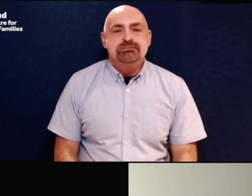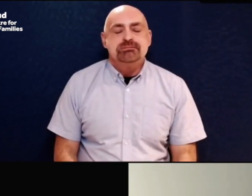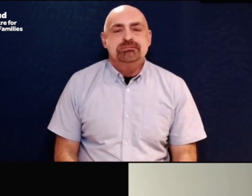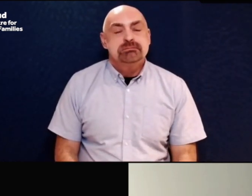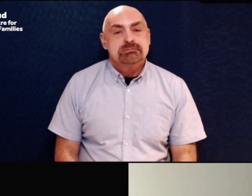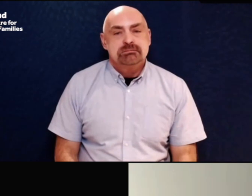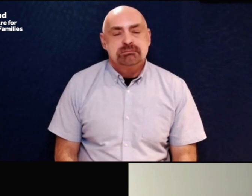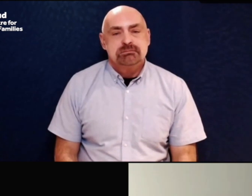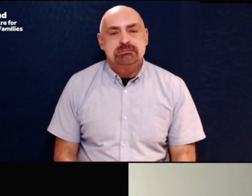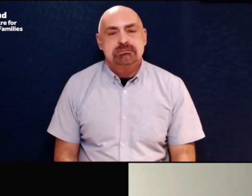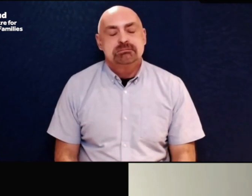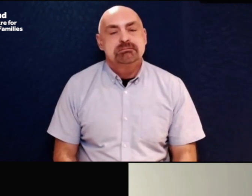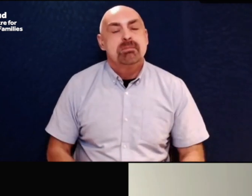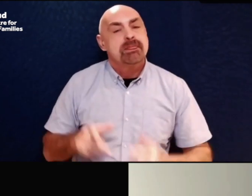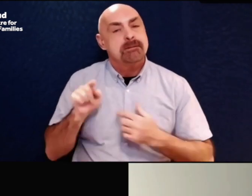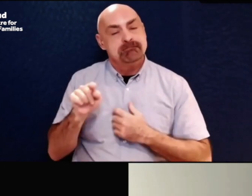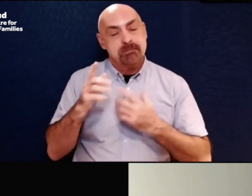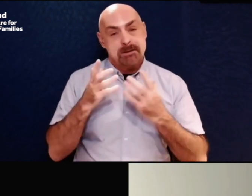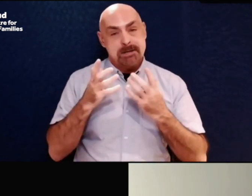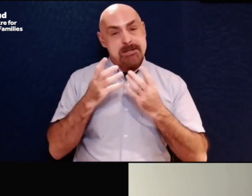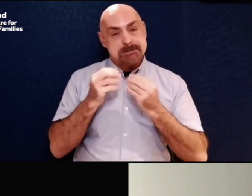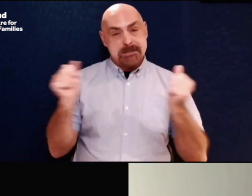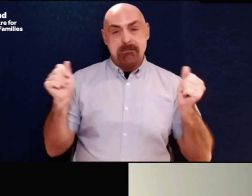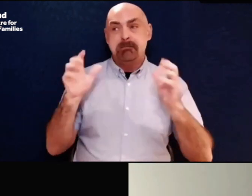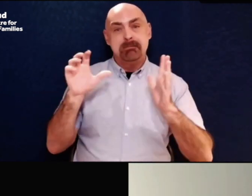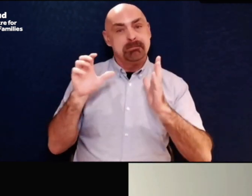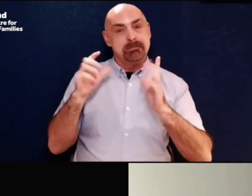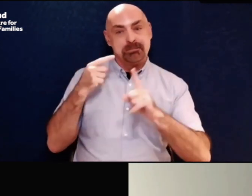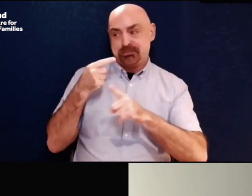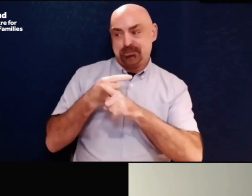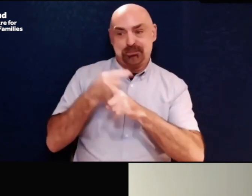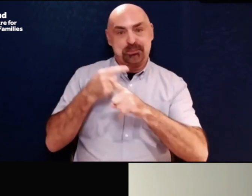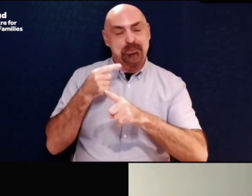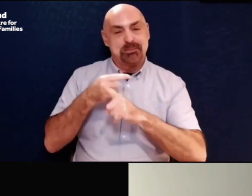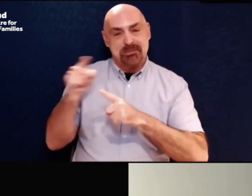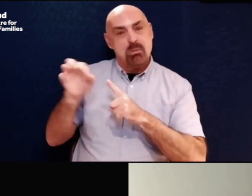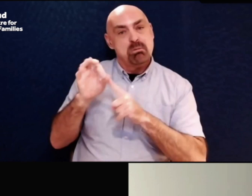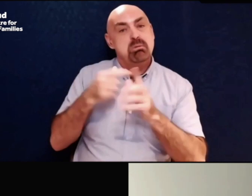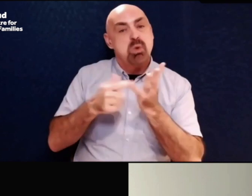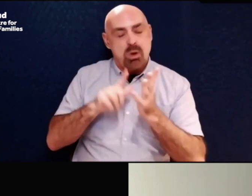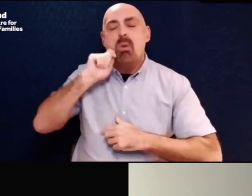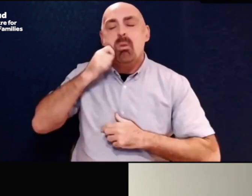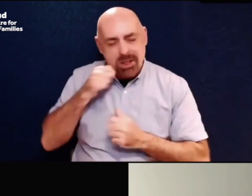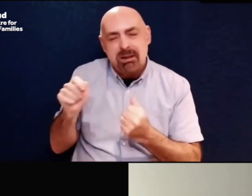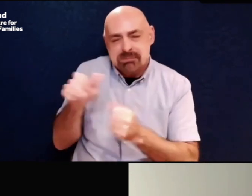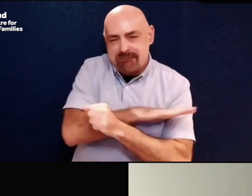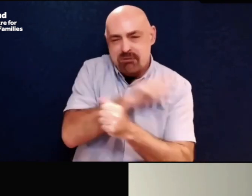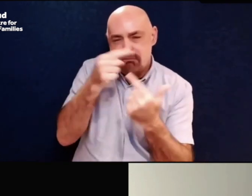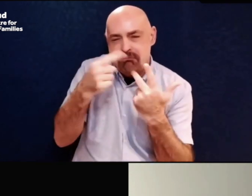These are some of the themes that our outstanding speaker, Professor Paul Ramchandani, will